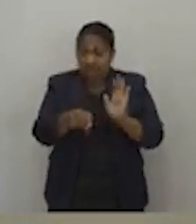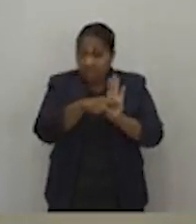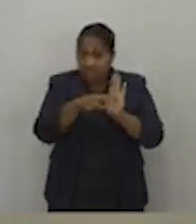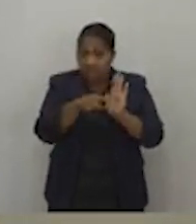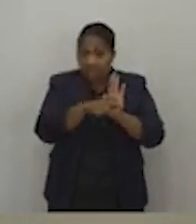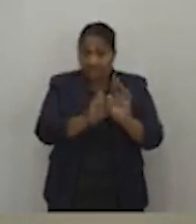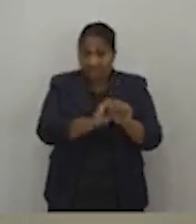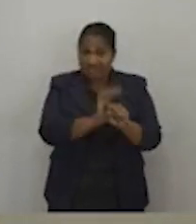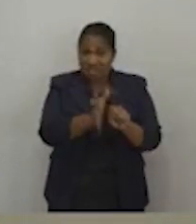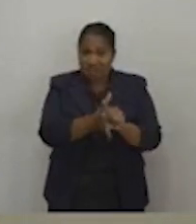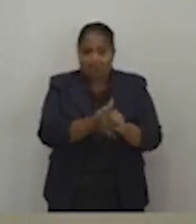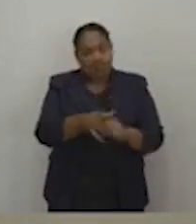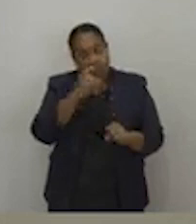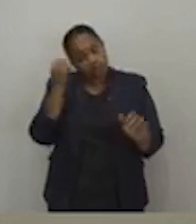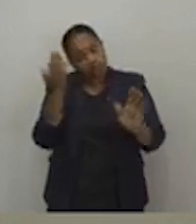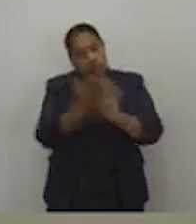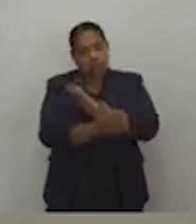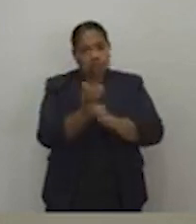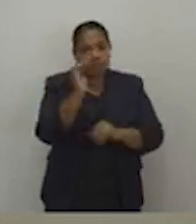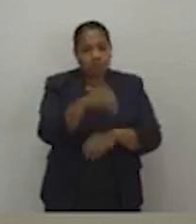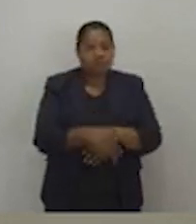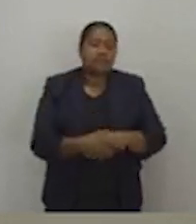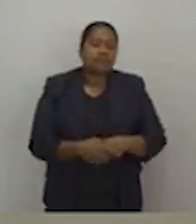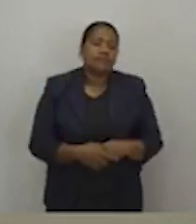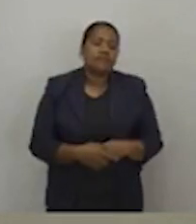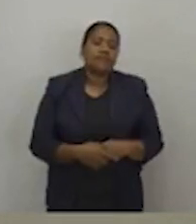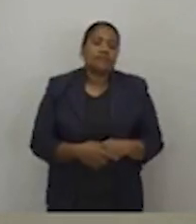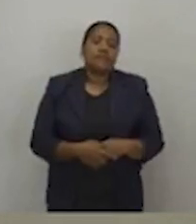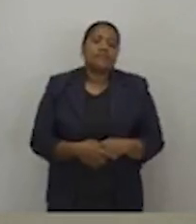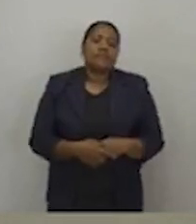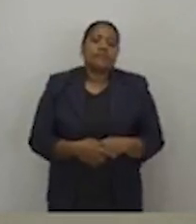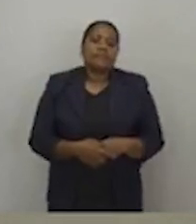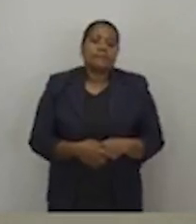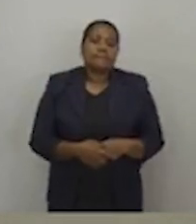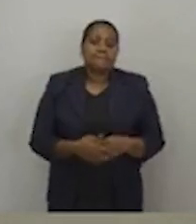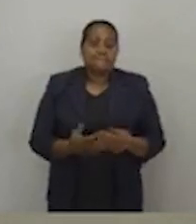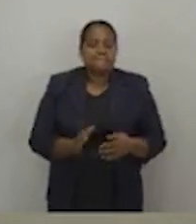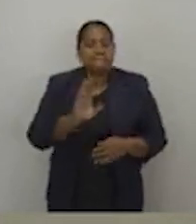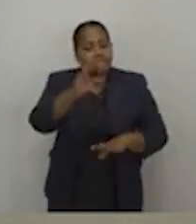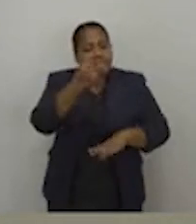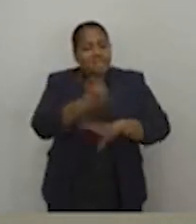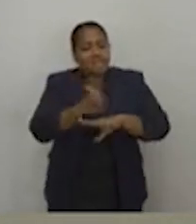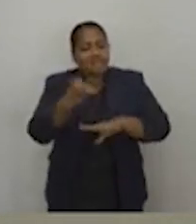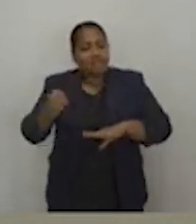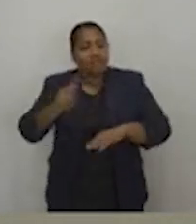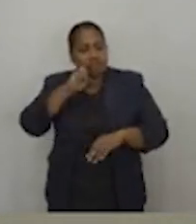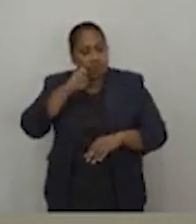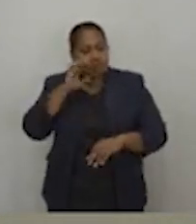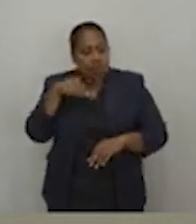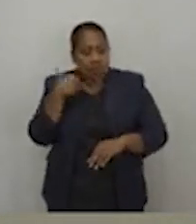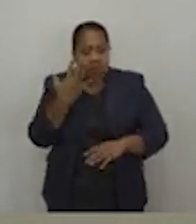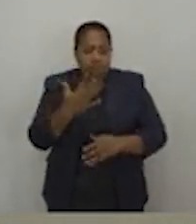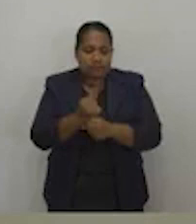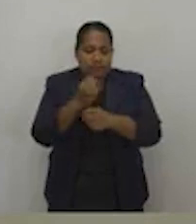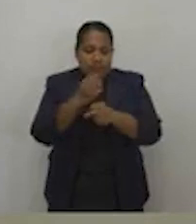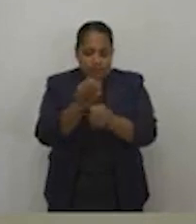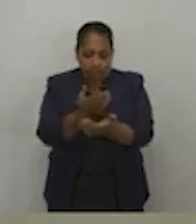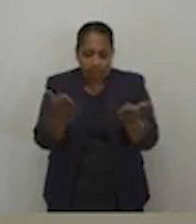evolving, and like we always have, your government will keep you updated every step of the way.